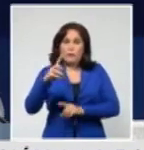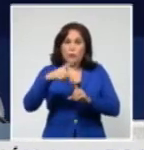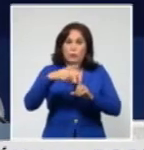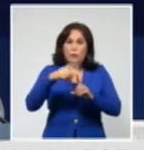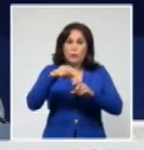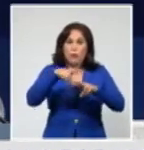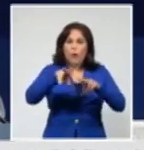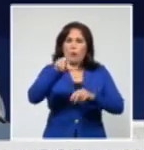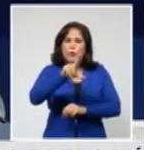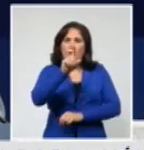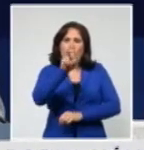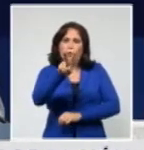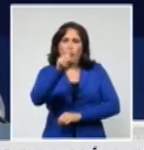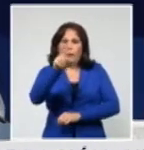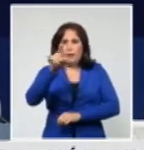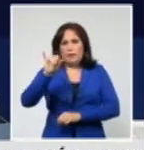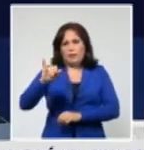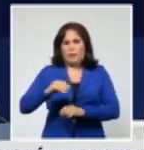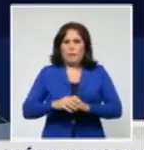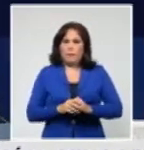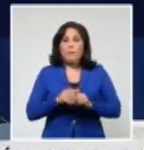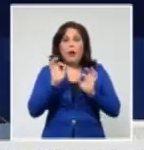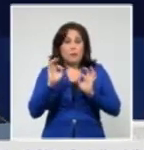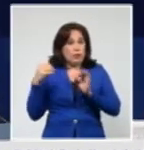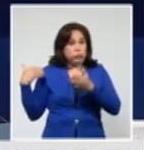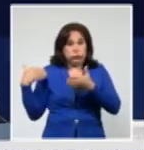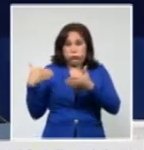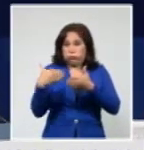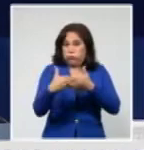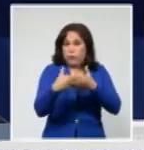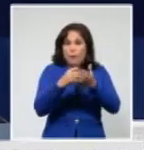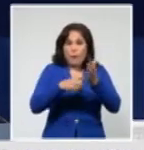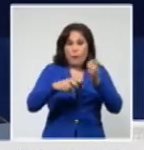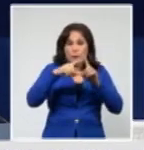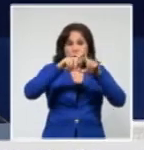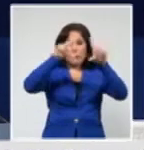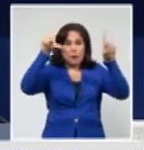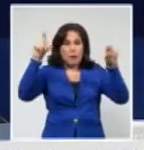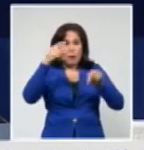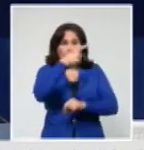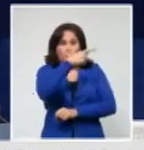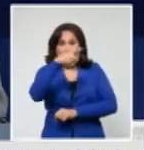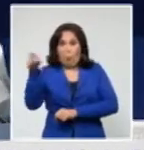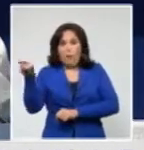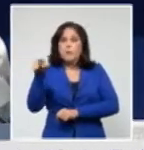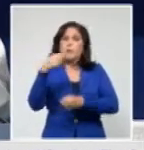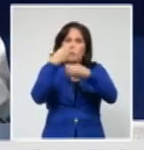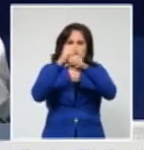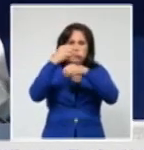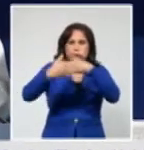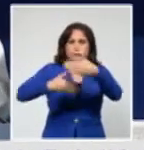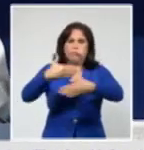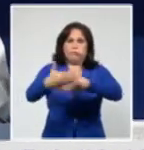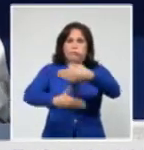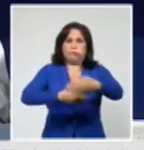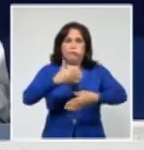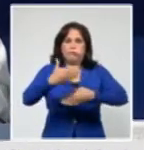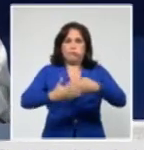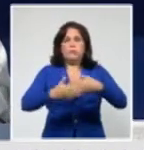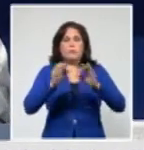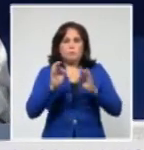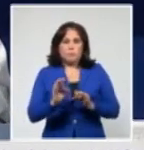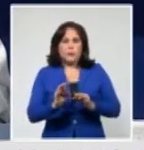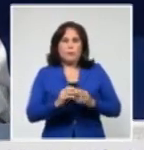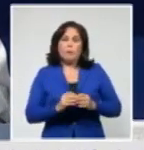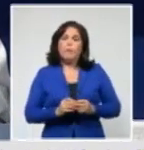Camagüey, 334, Las Tunas, 113, Holguín, 216, and so